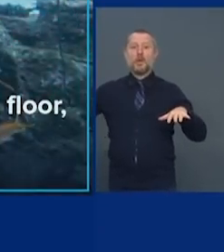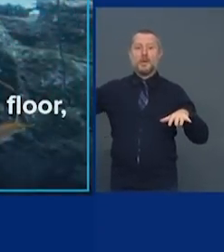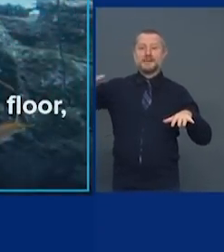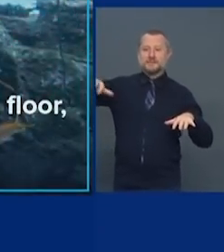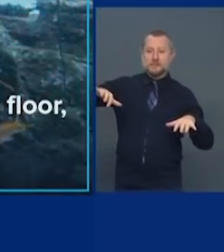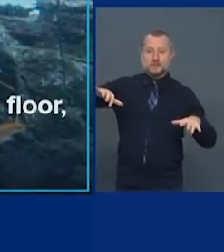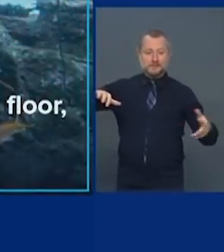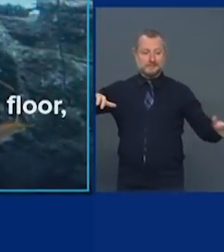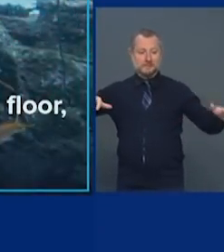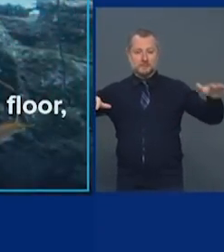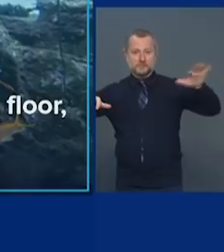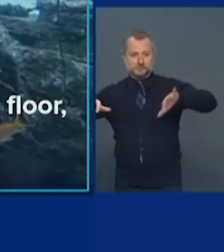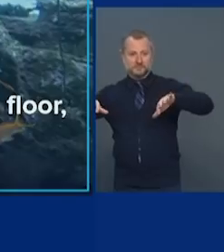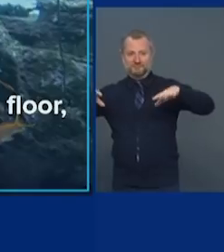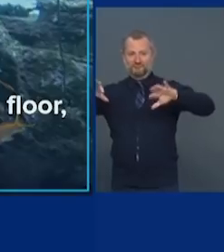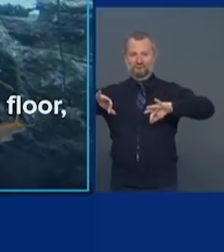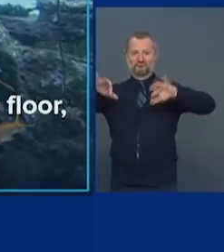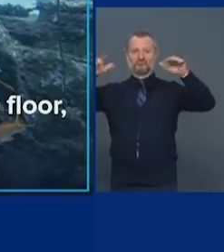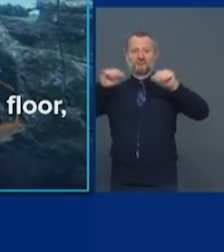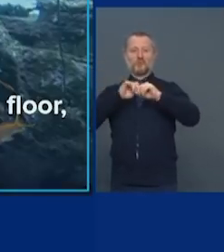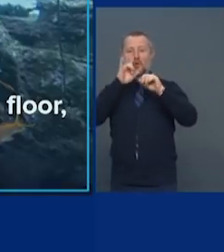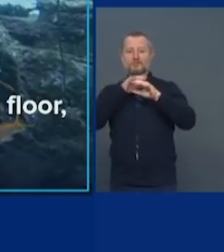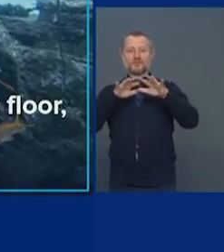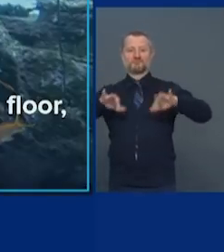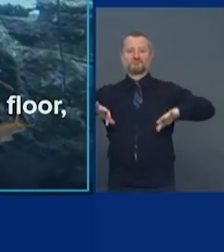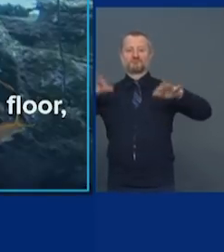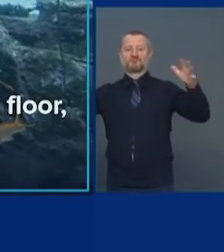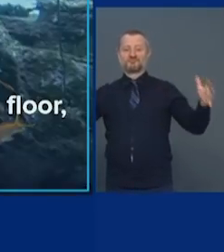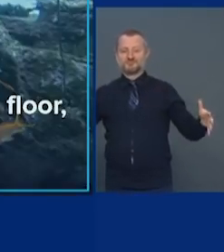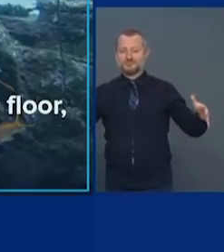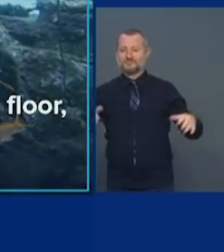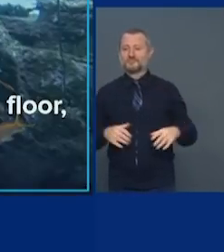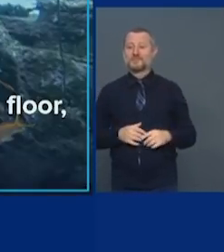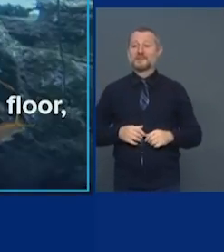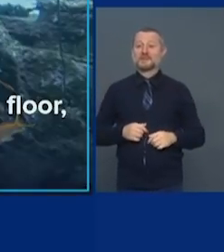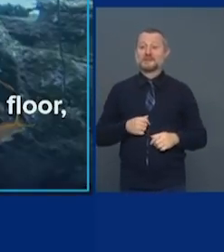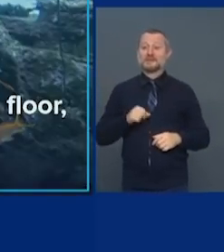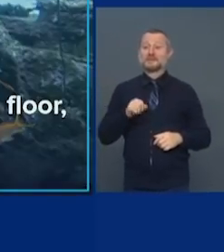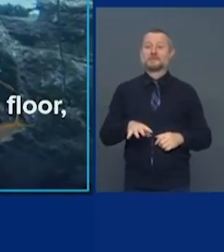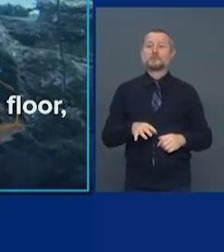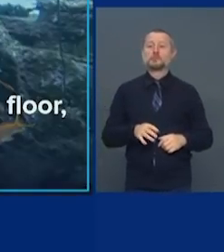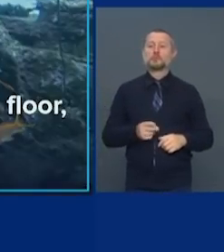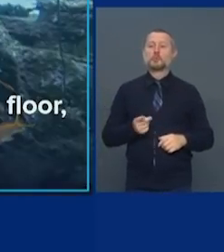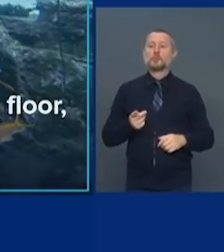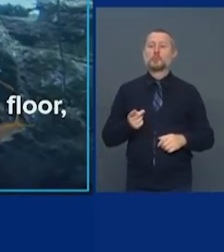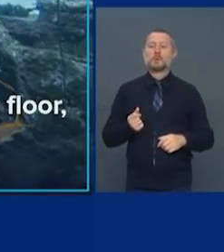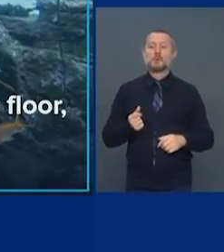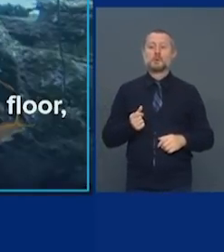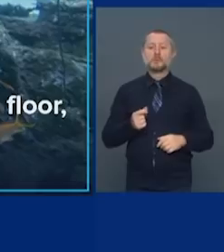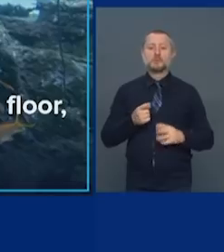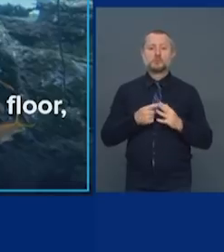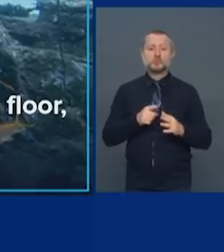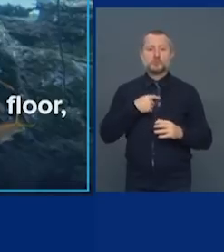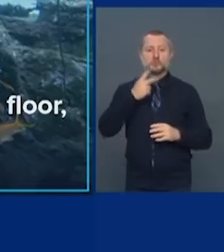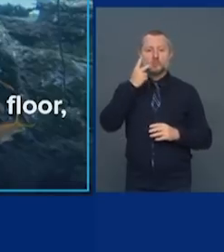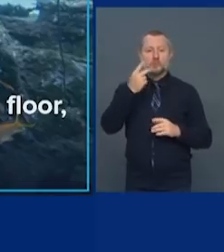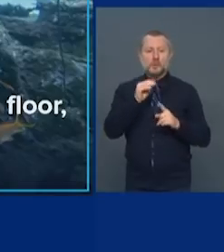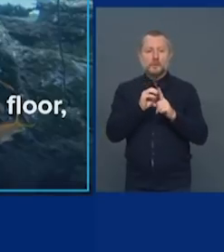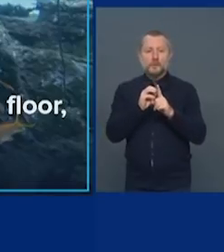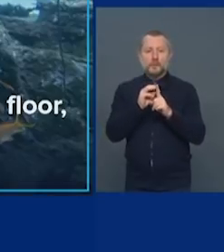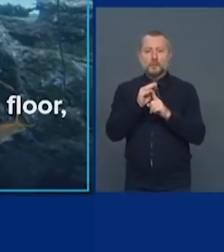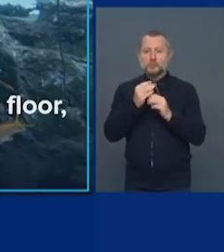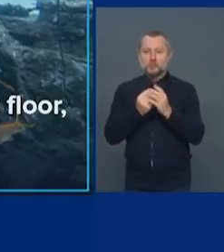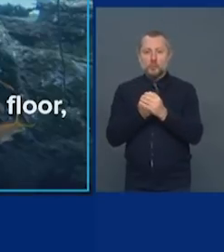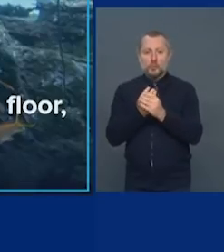And really, it's amazing. As quick as we put the materials down in the water, we begin to see life. We begin to see that